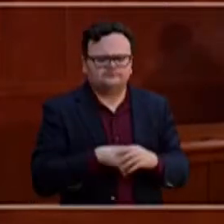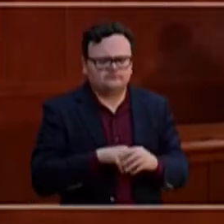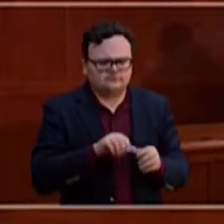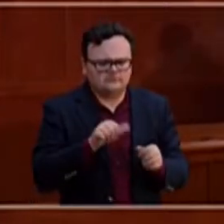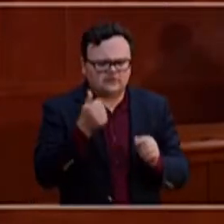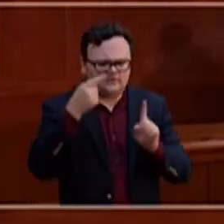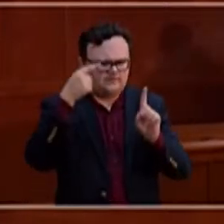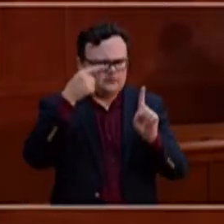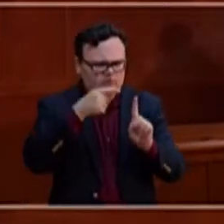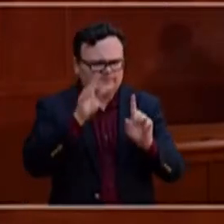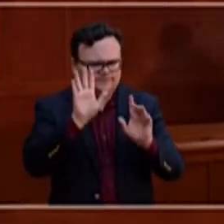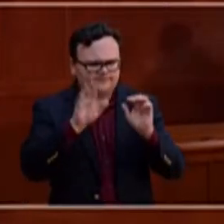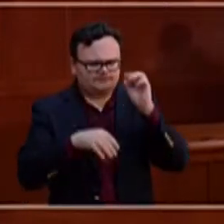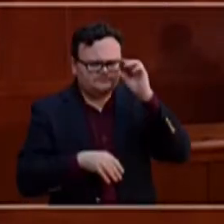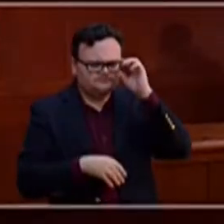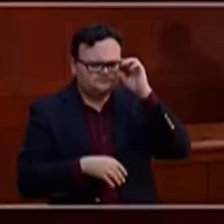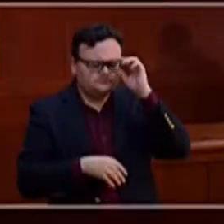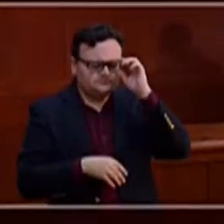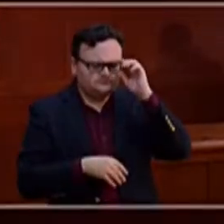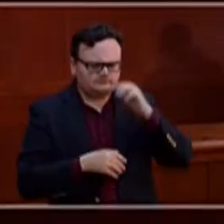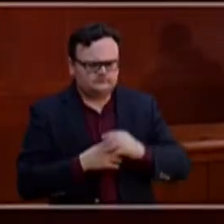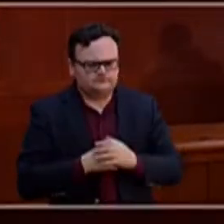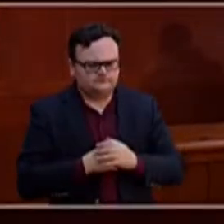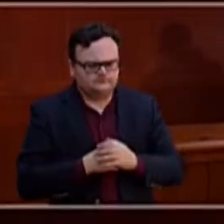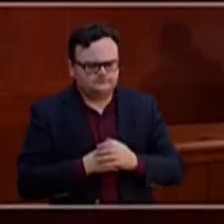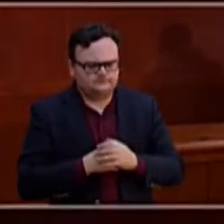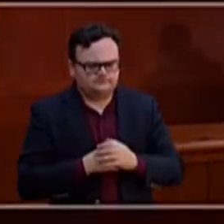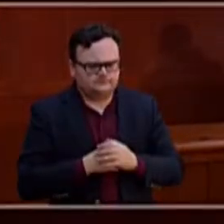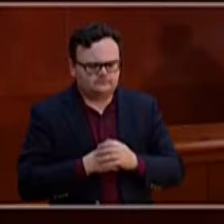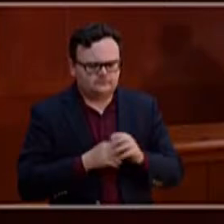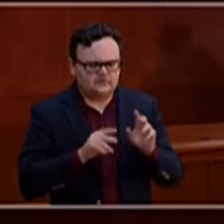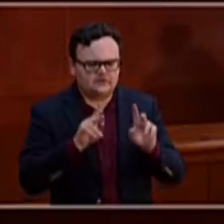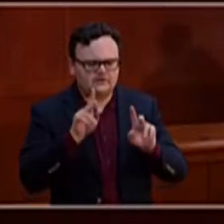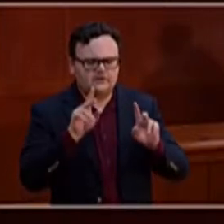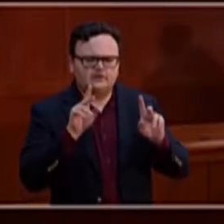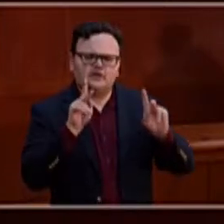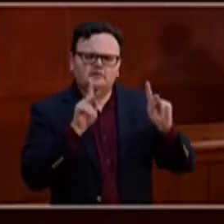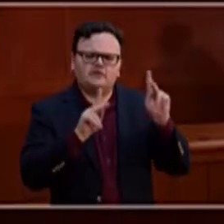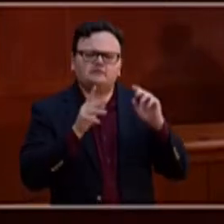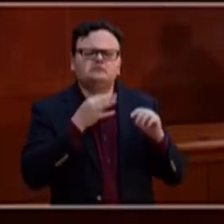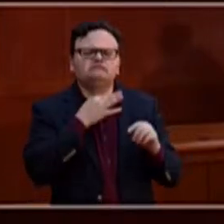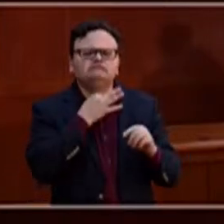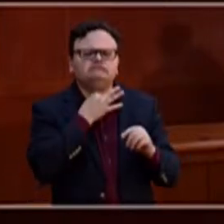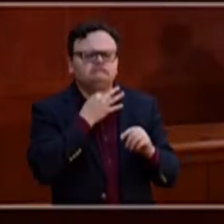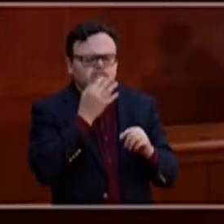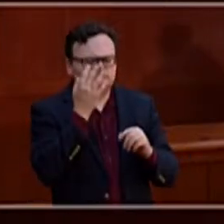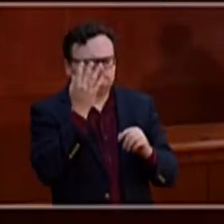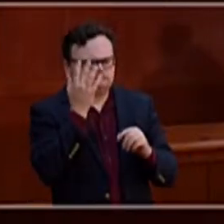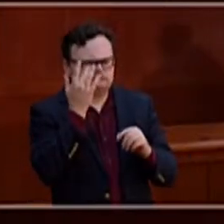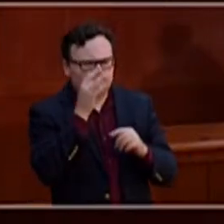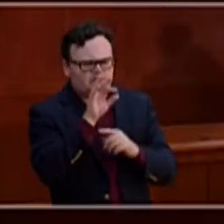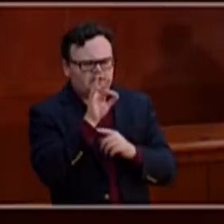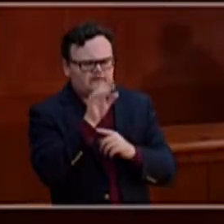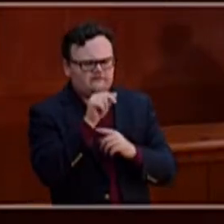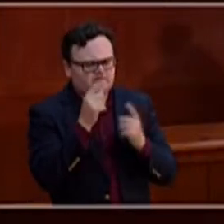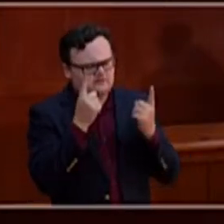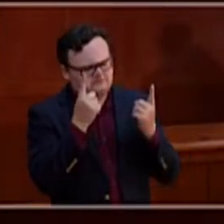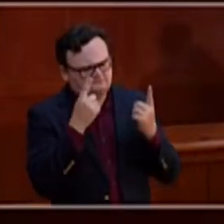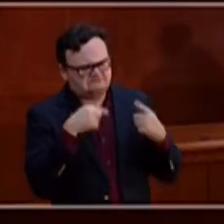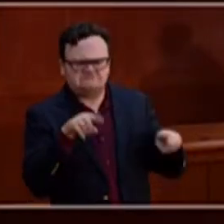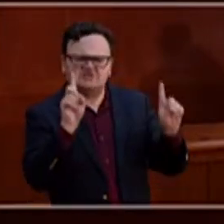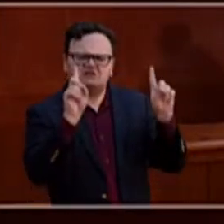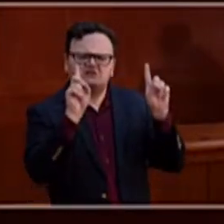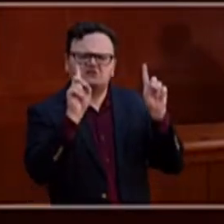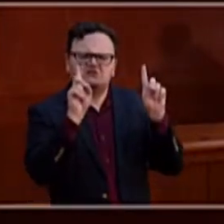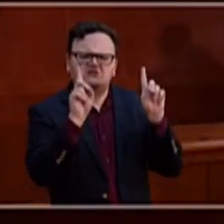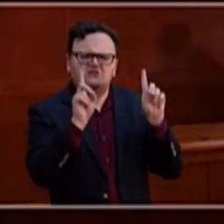a couple things. One, when asked why we've been able to be successful, to have some of the